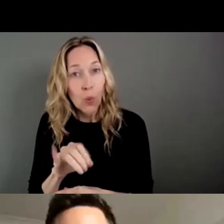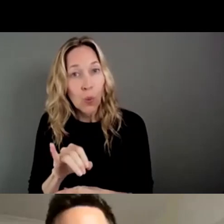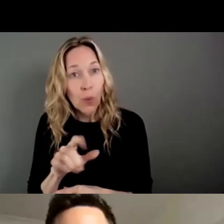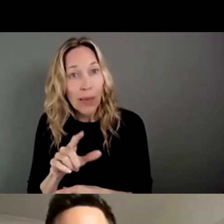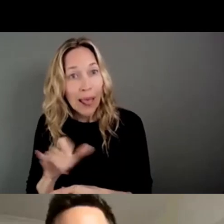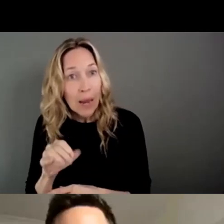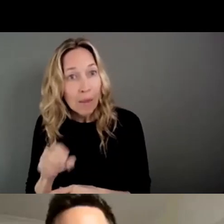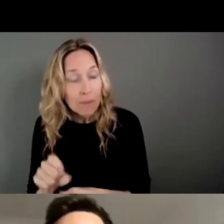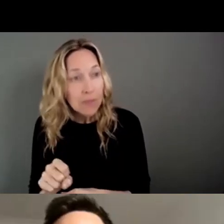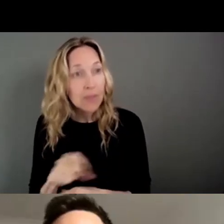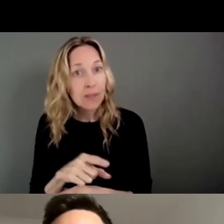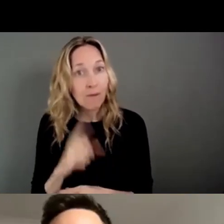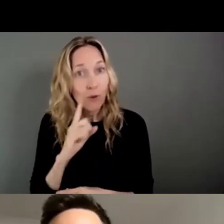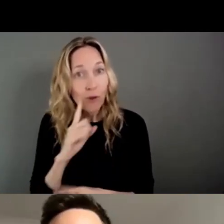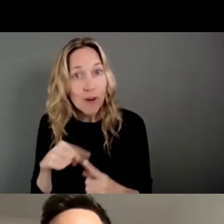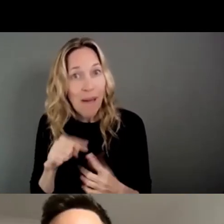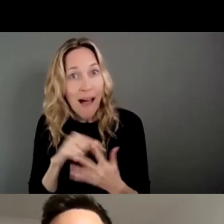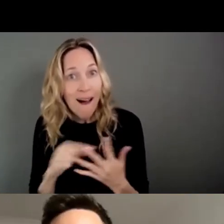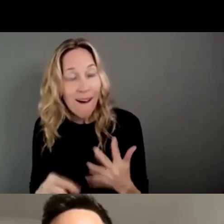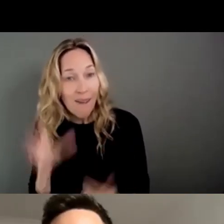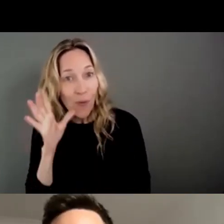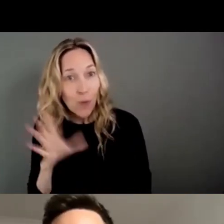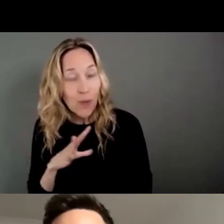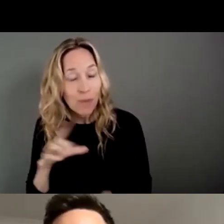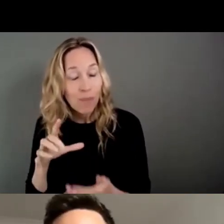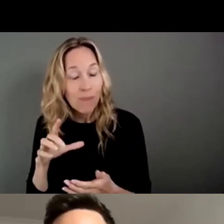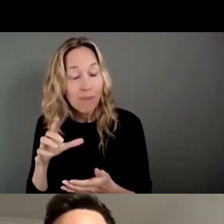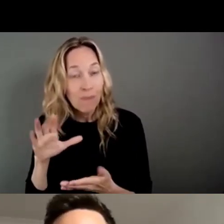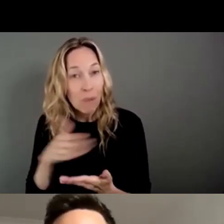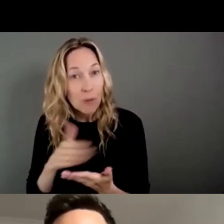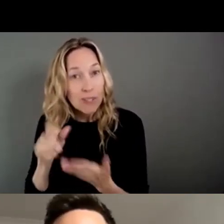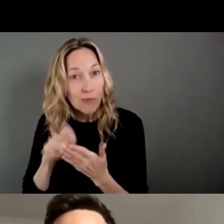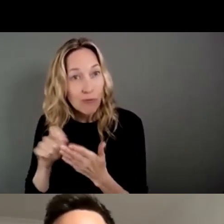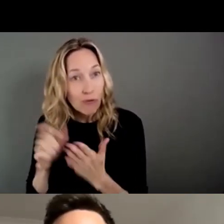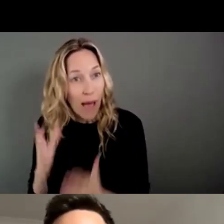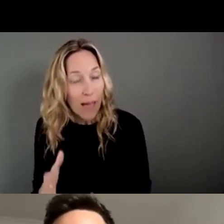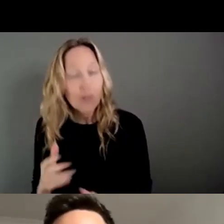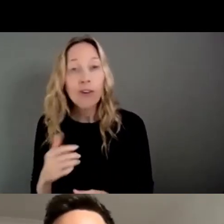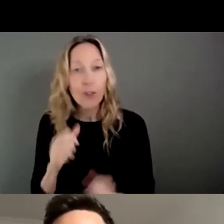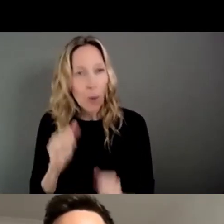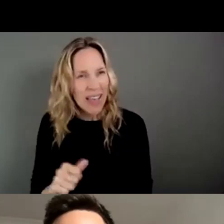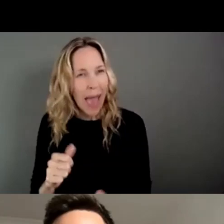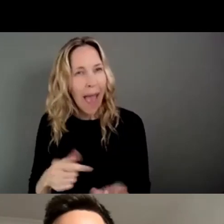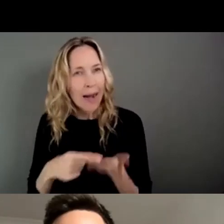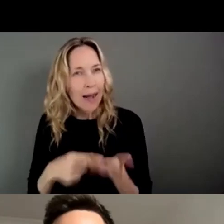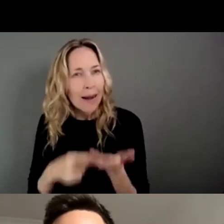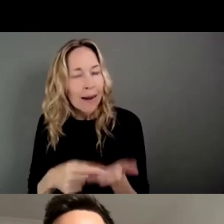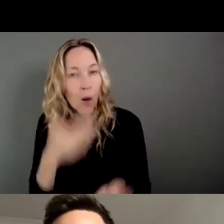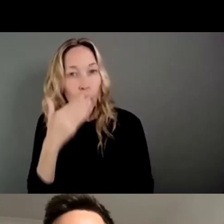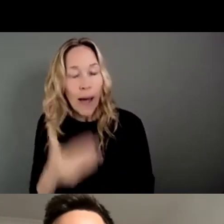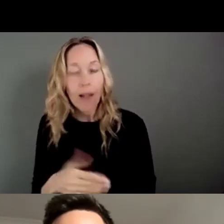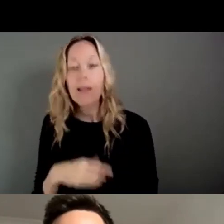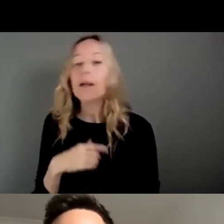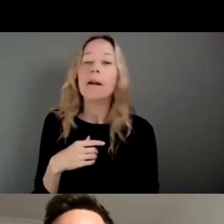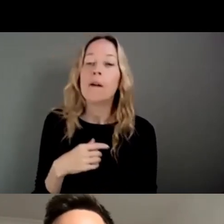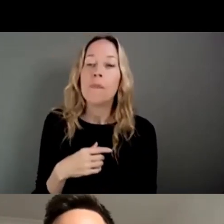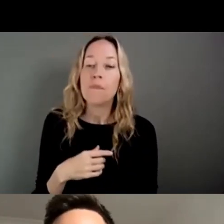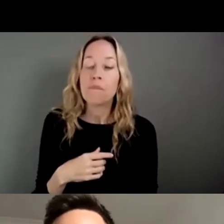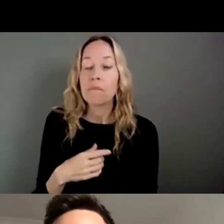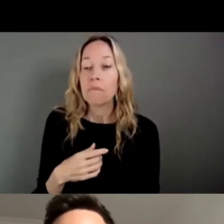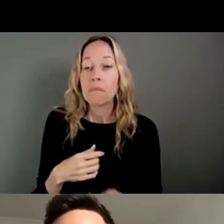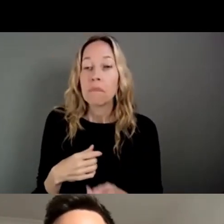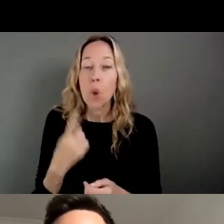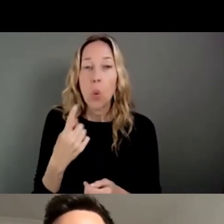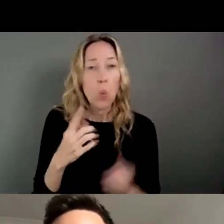I'm doing in that regard. I can have somebody else who's telling me, I really want to do third stream, where you're kind of